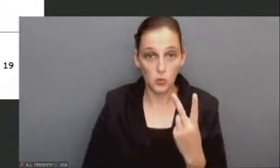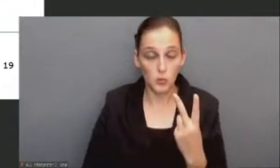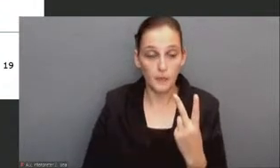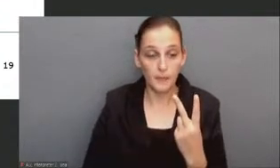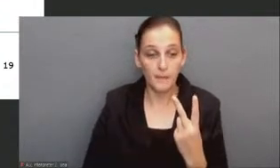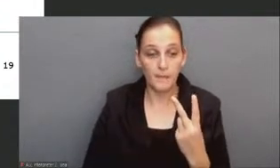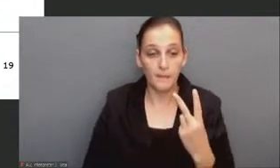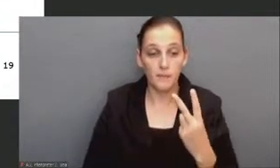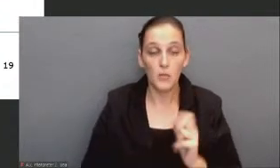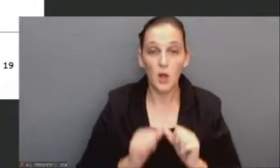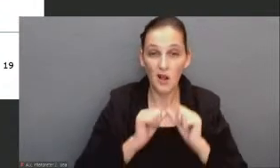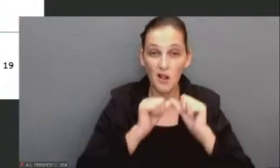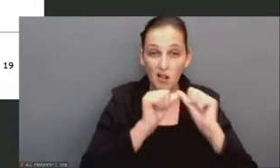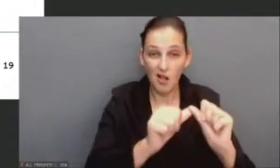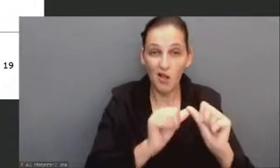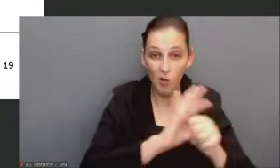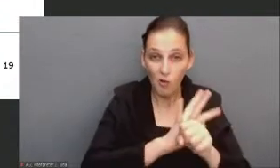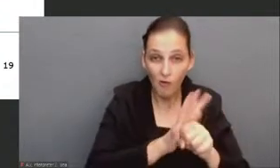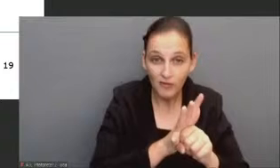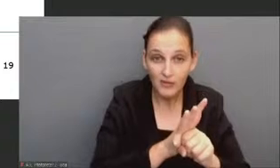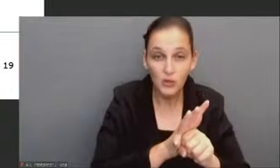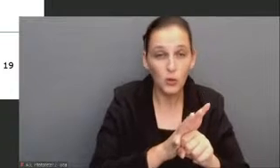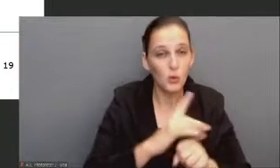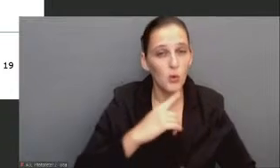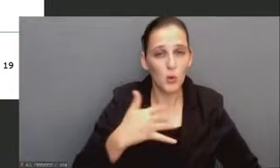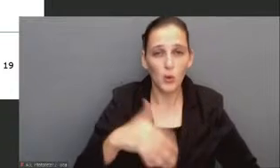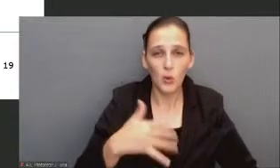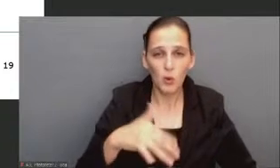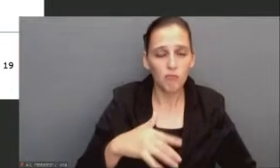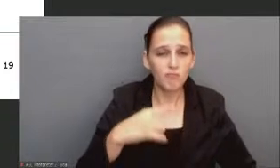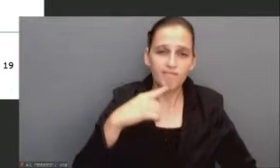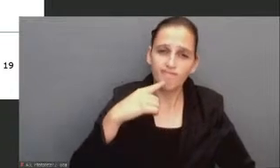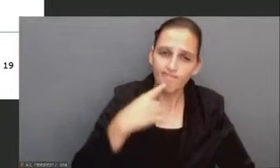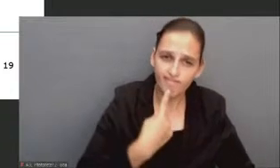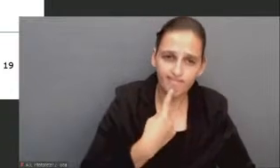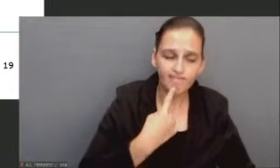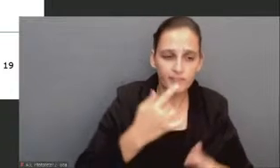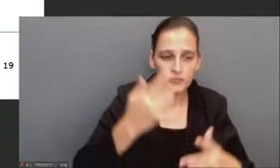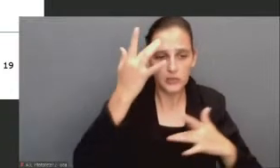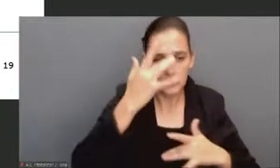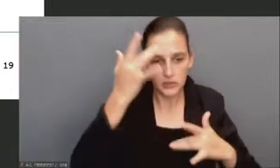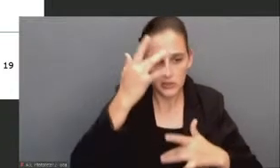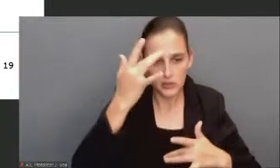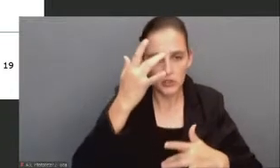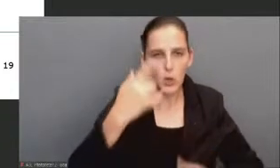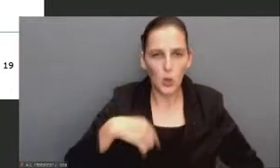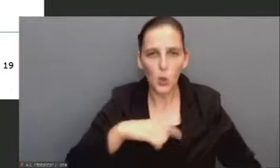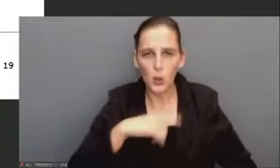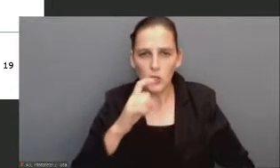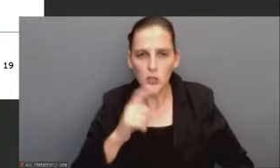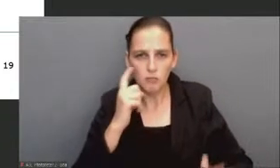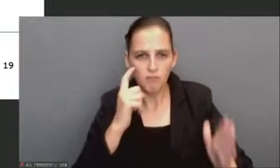many disabling and debilitating conditions that need to be uniformly recognized and